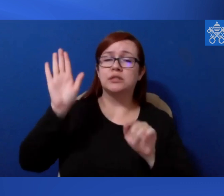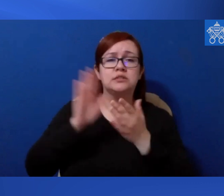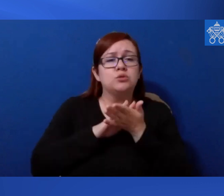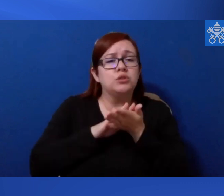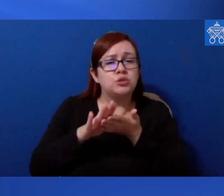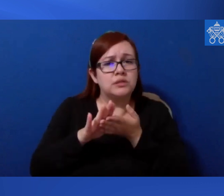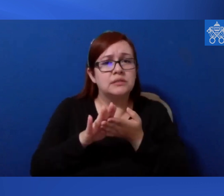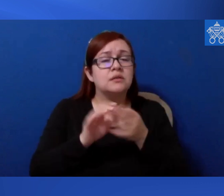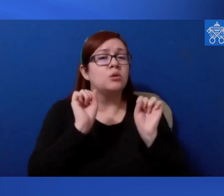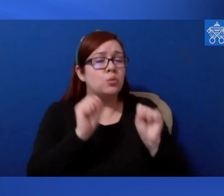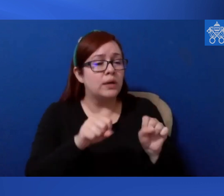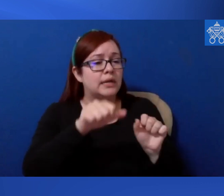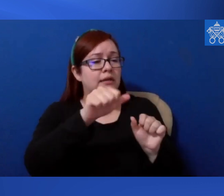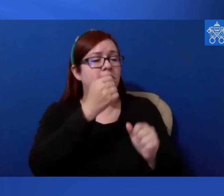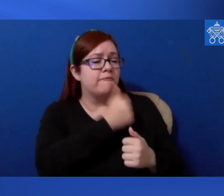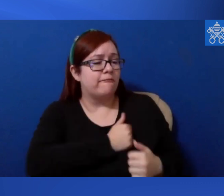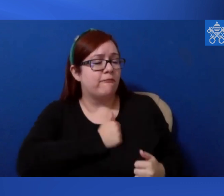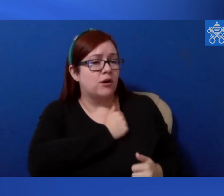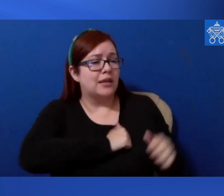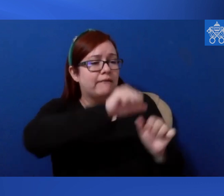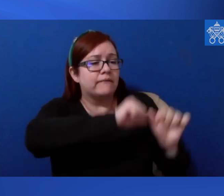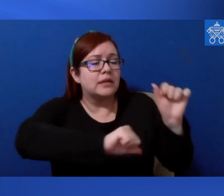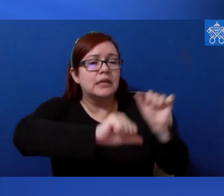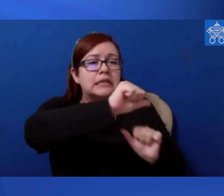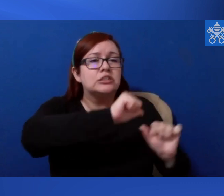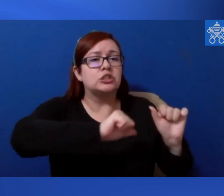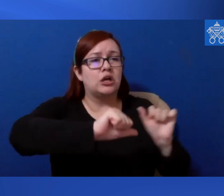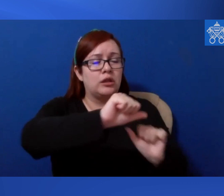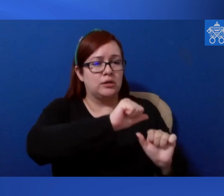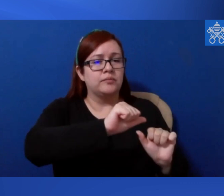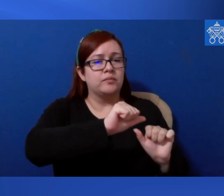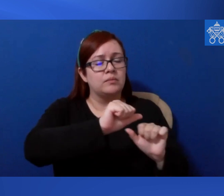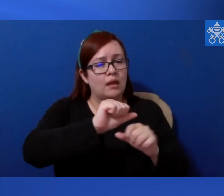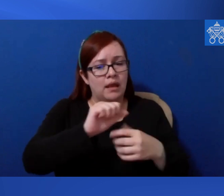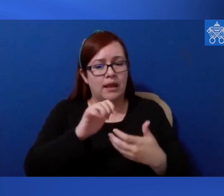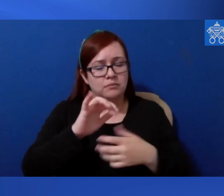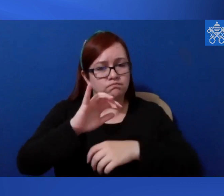forgiving one another, we can bear witness to Him, sowing new life around us.